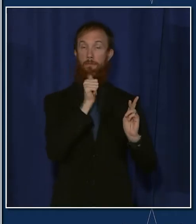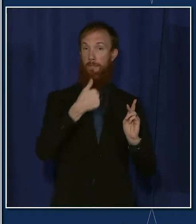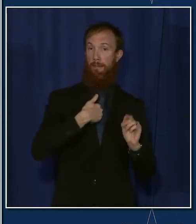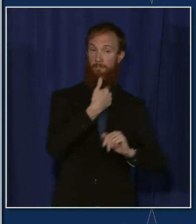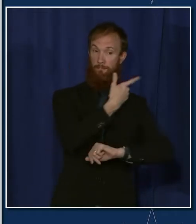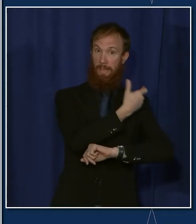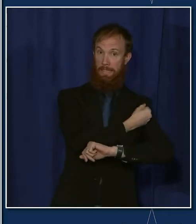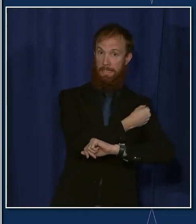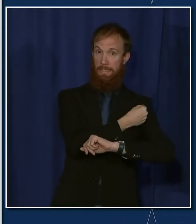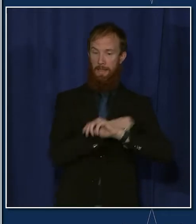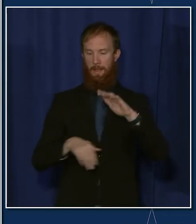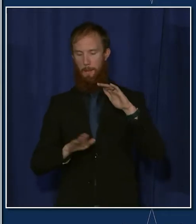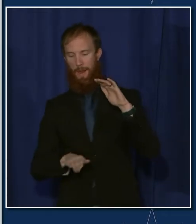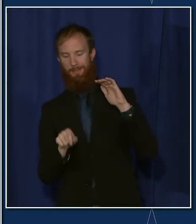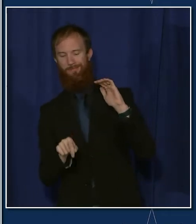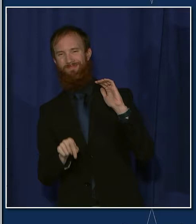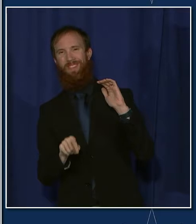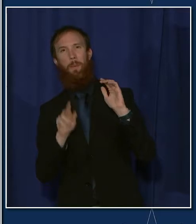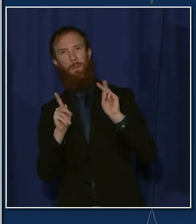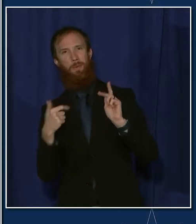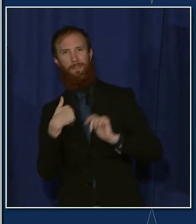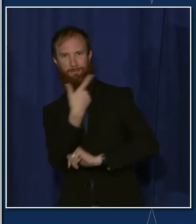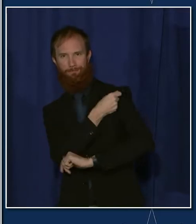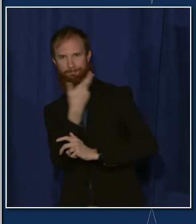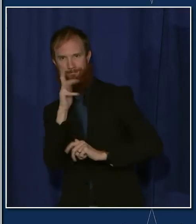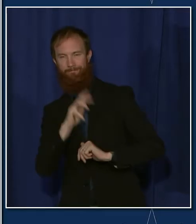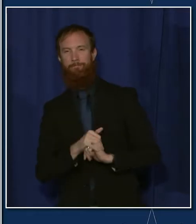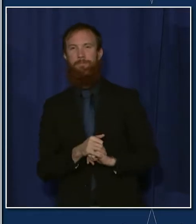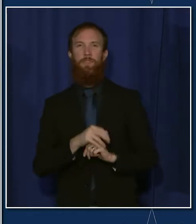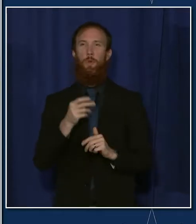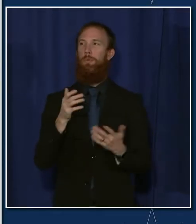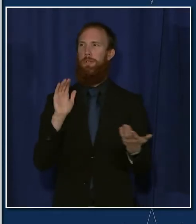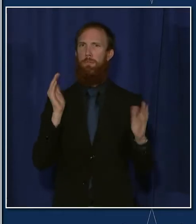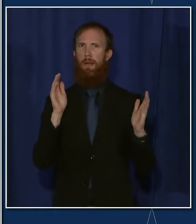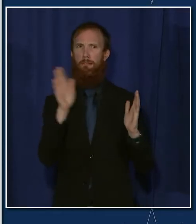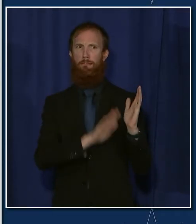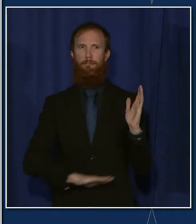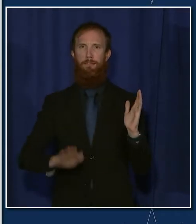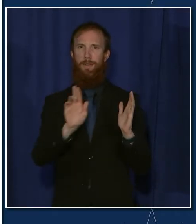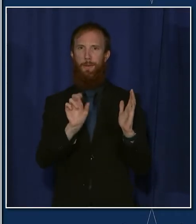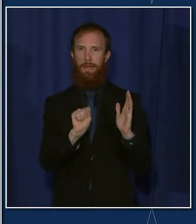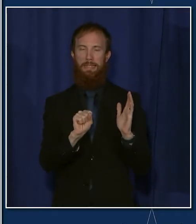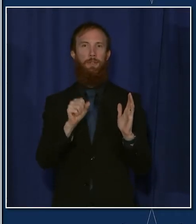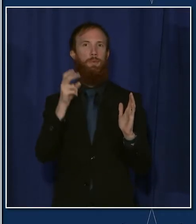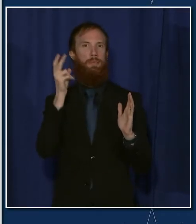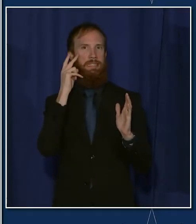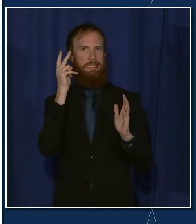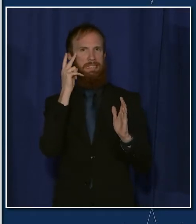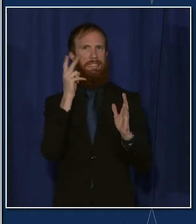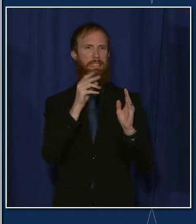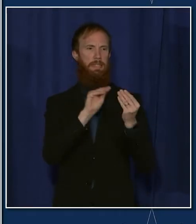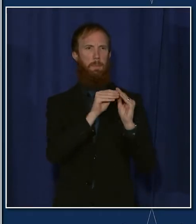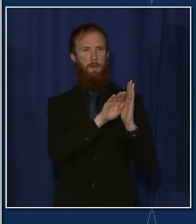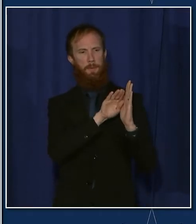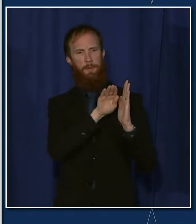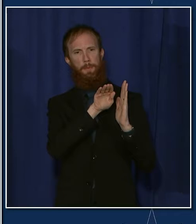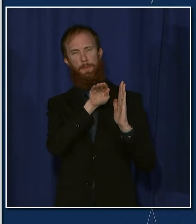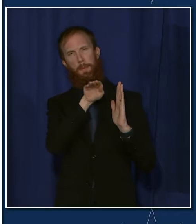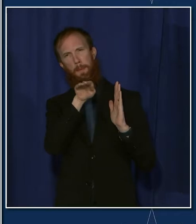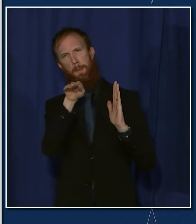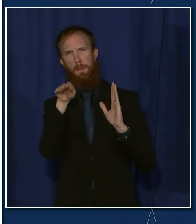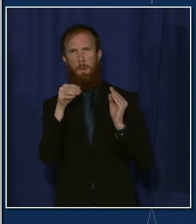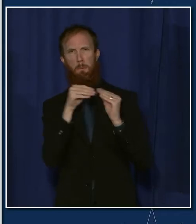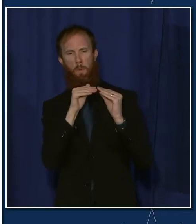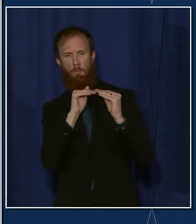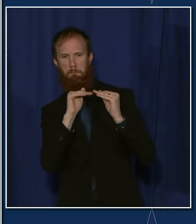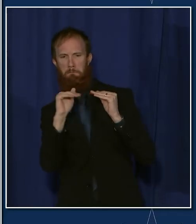Americans and on the bottom among vaccinated. So across the whole U.S., although the numbers are flattening out, we continue